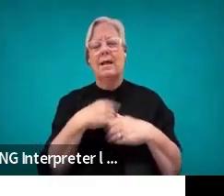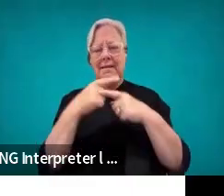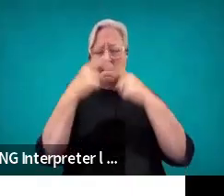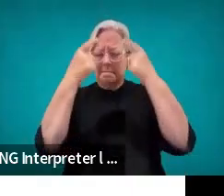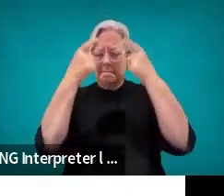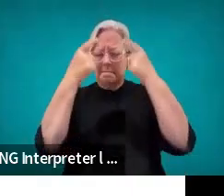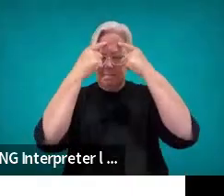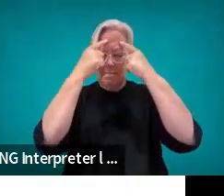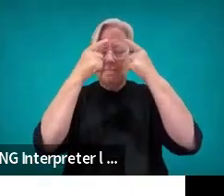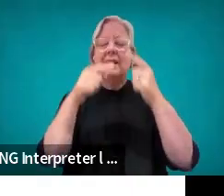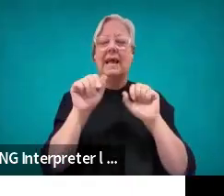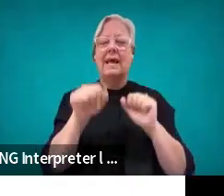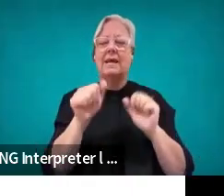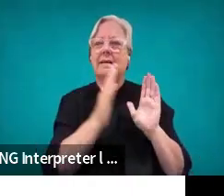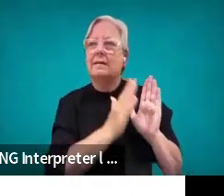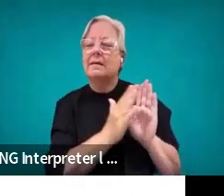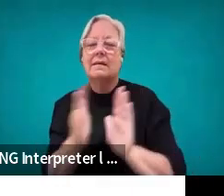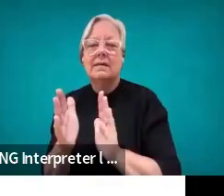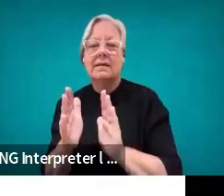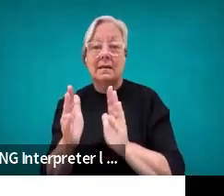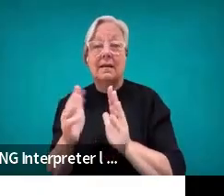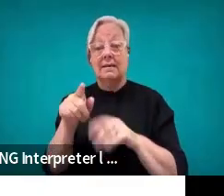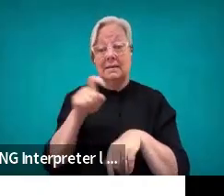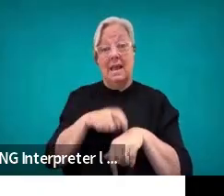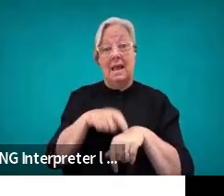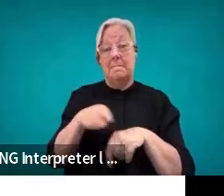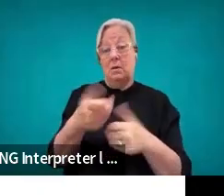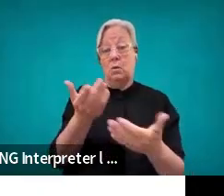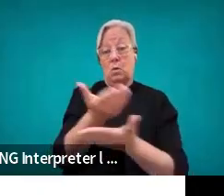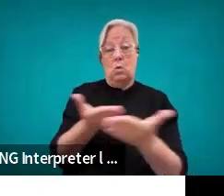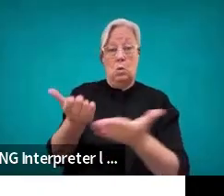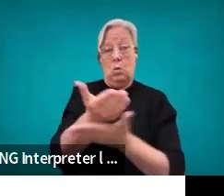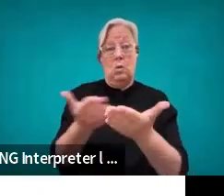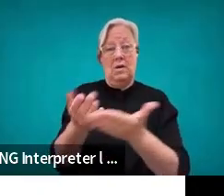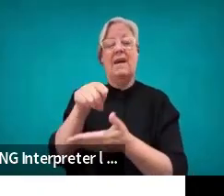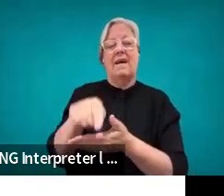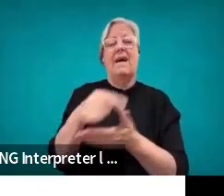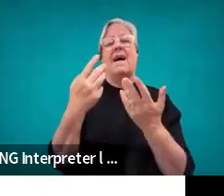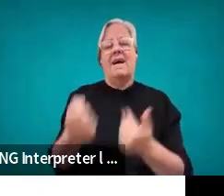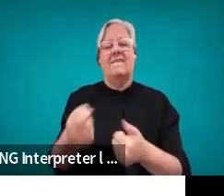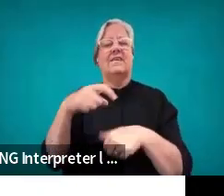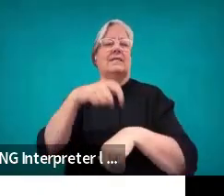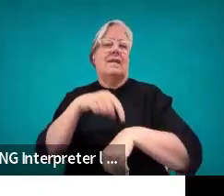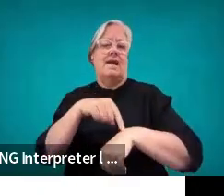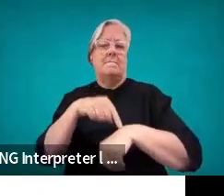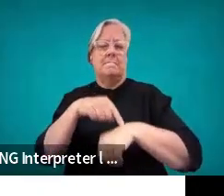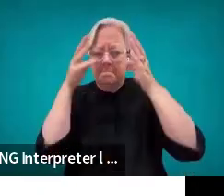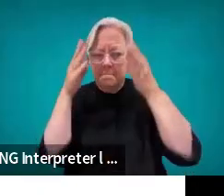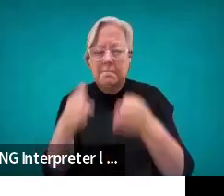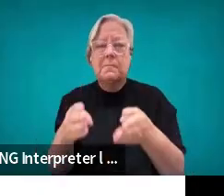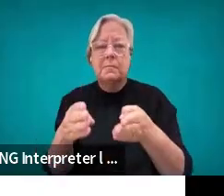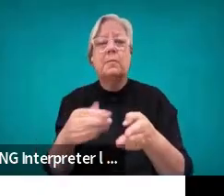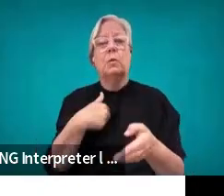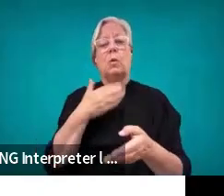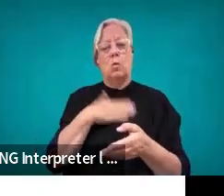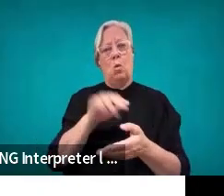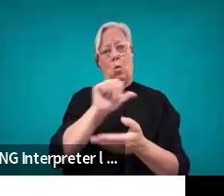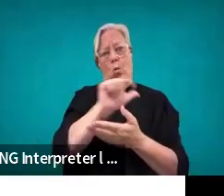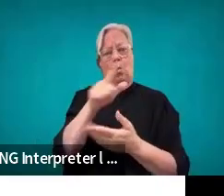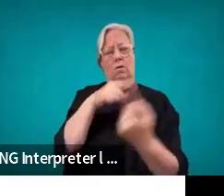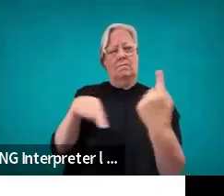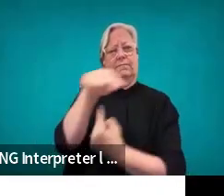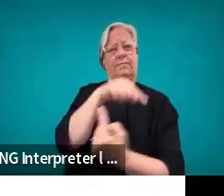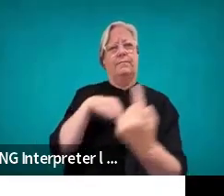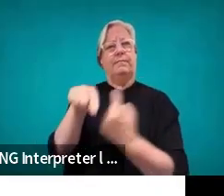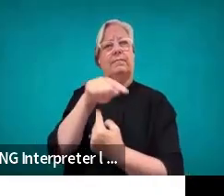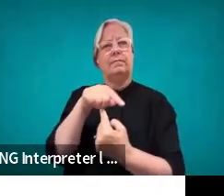the consultations come within the co-design process, and that we have everybody that we wanted in the room, especially those that